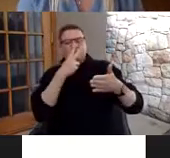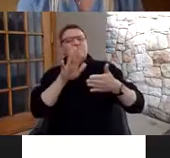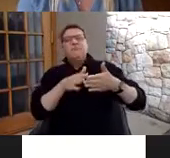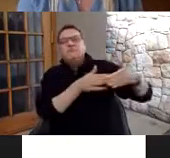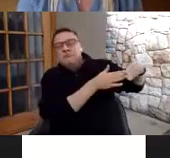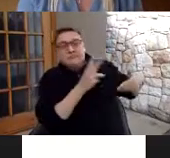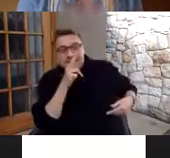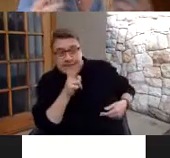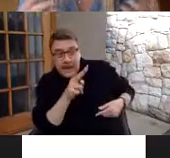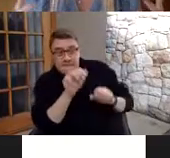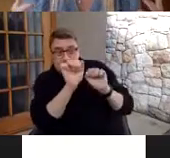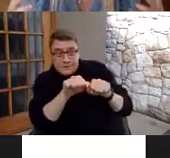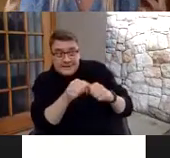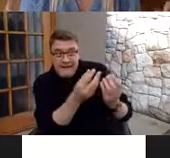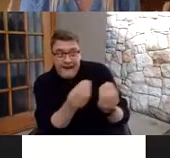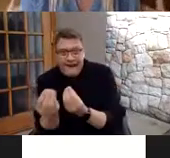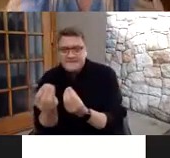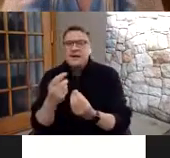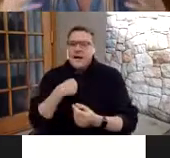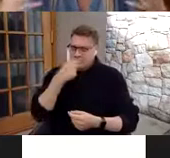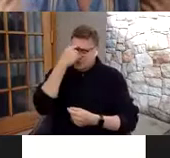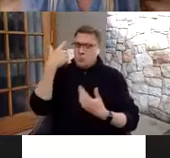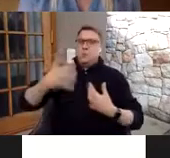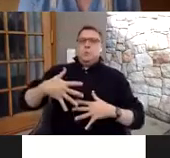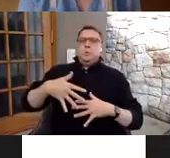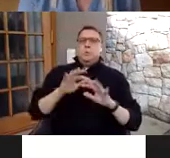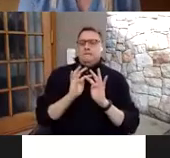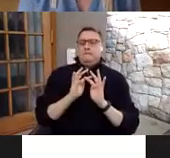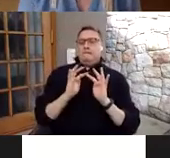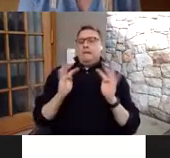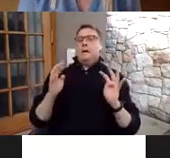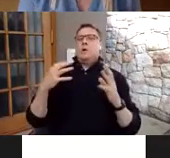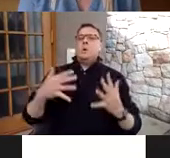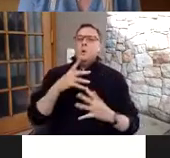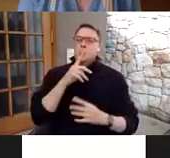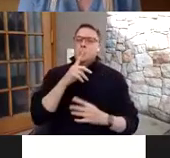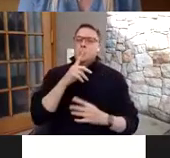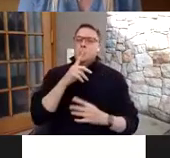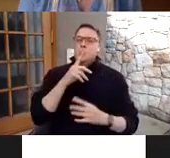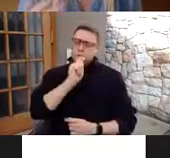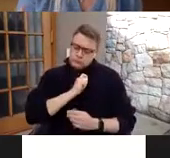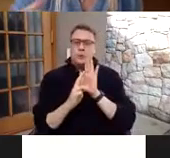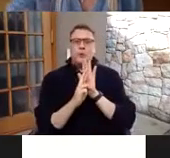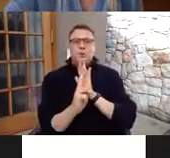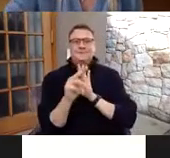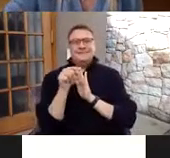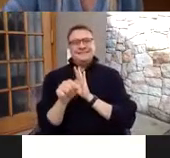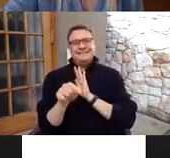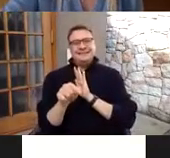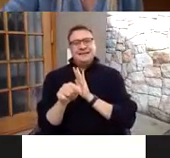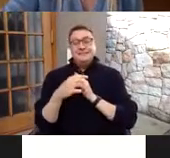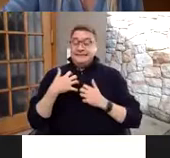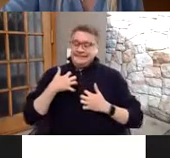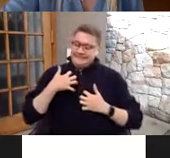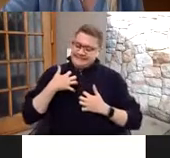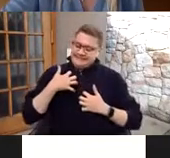might have. And I think today's panel is a true representation of exactly that. And I'm really excited to